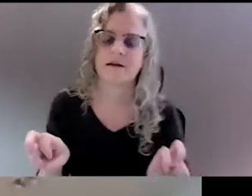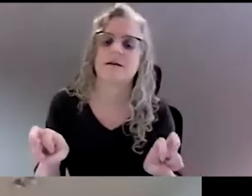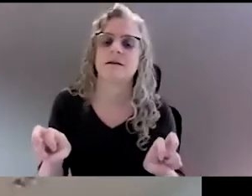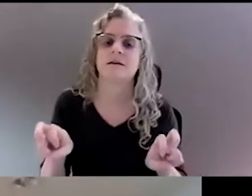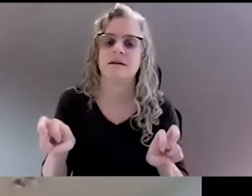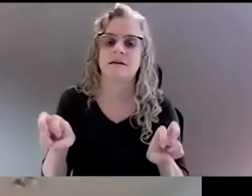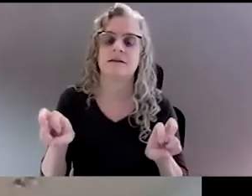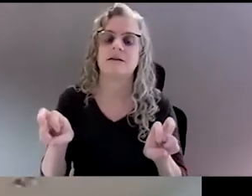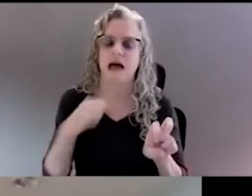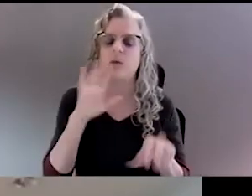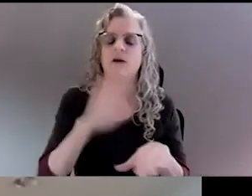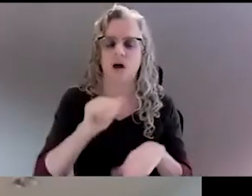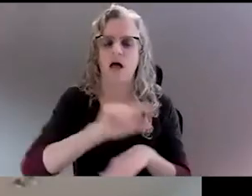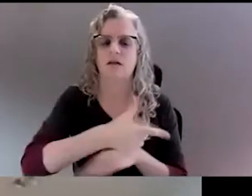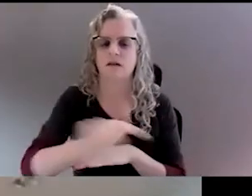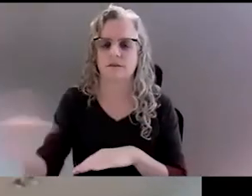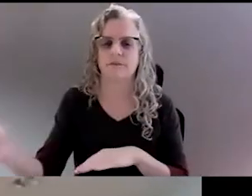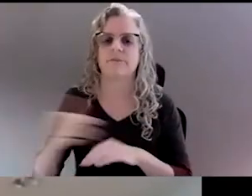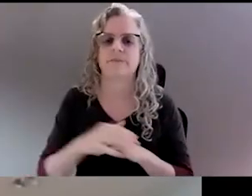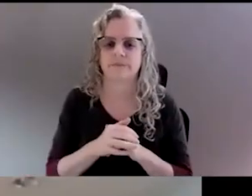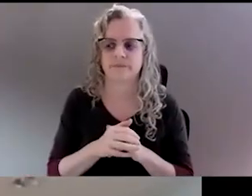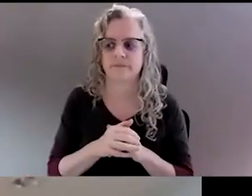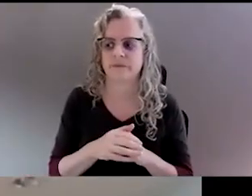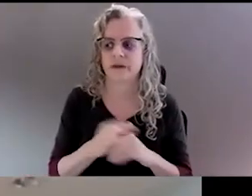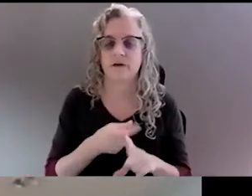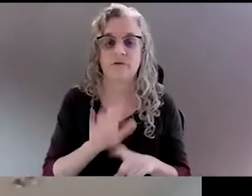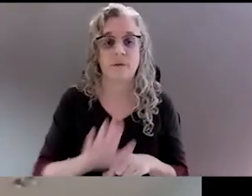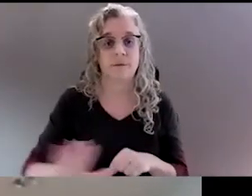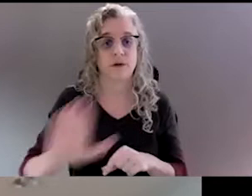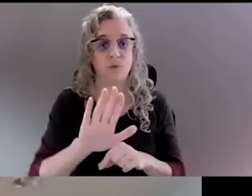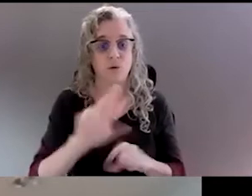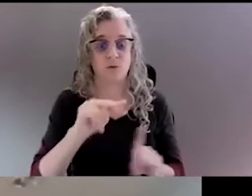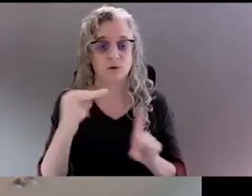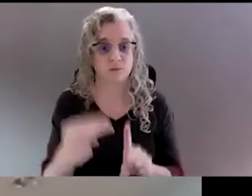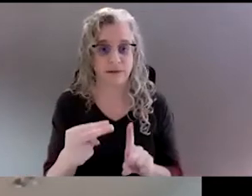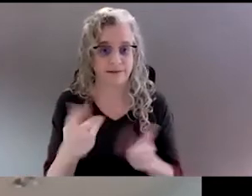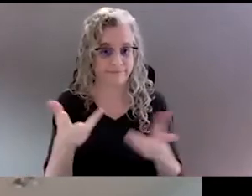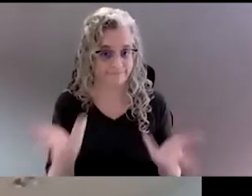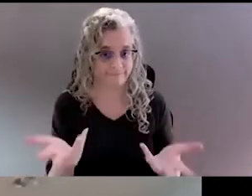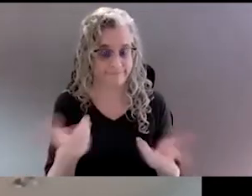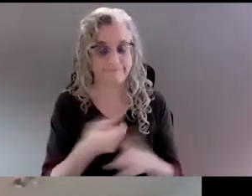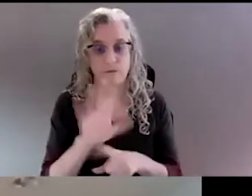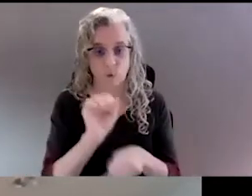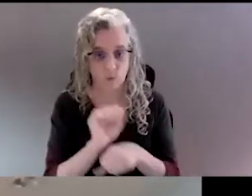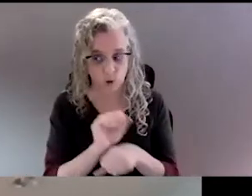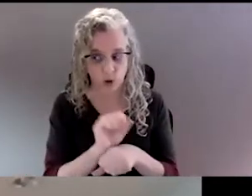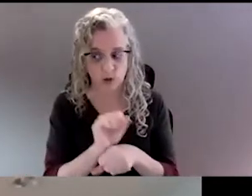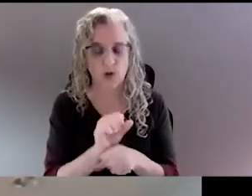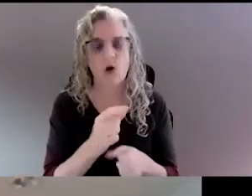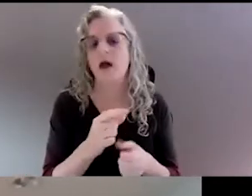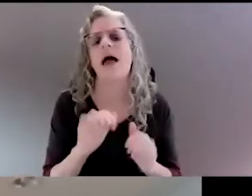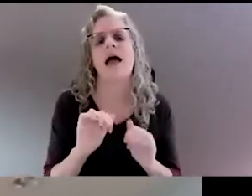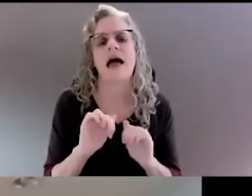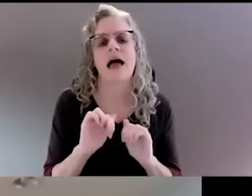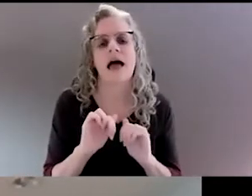order, is from your perspective and work, what can we do in partnership with